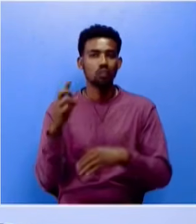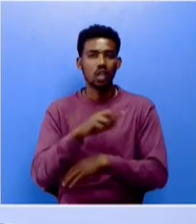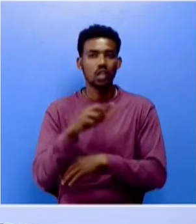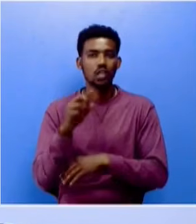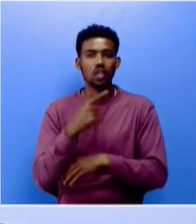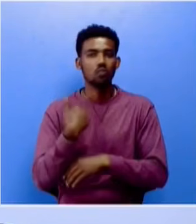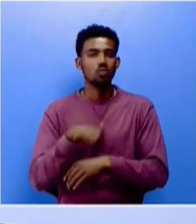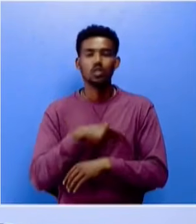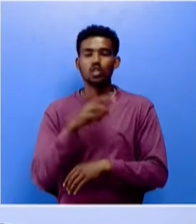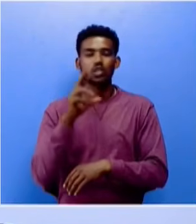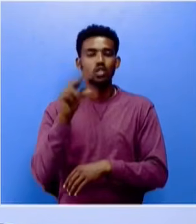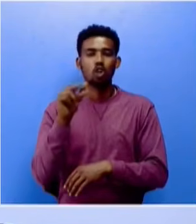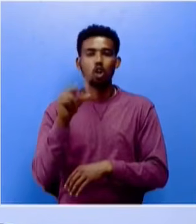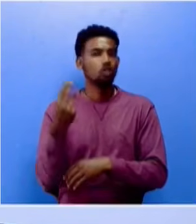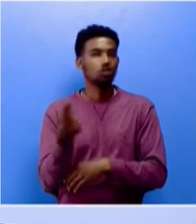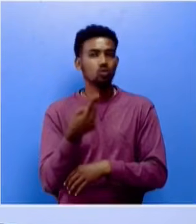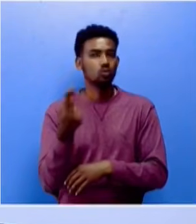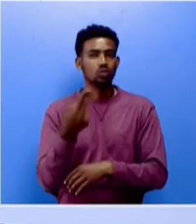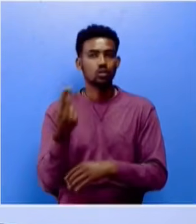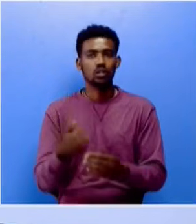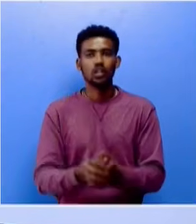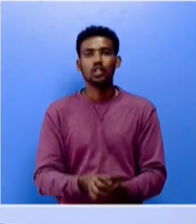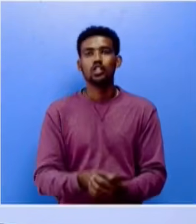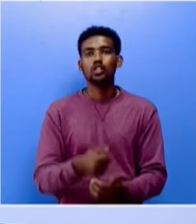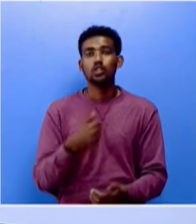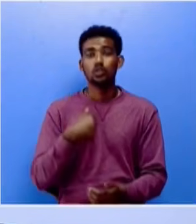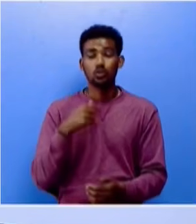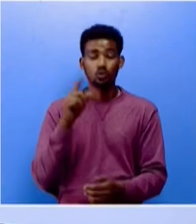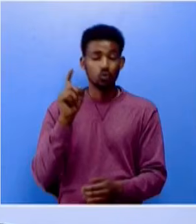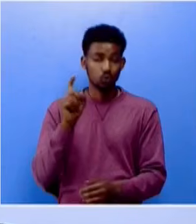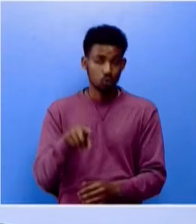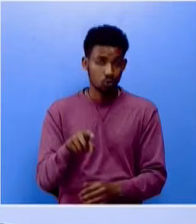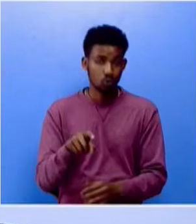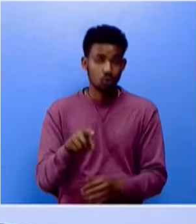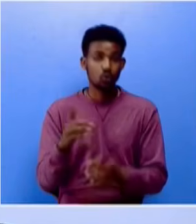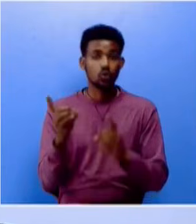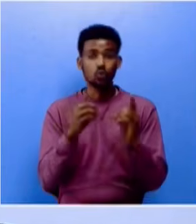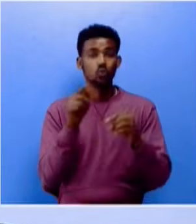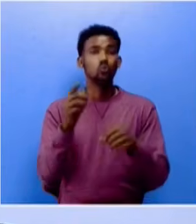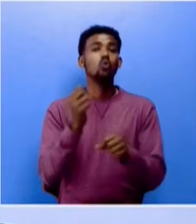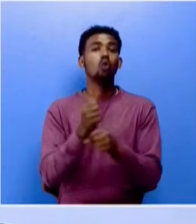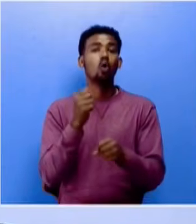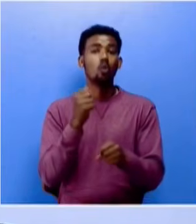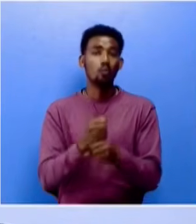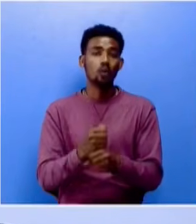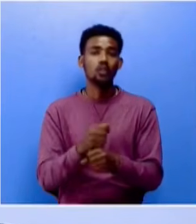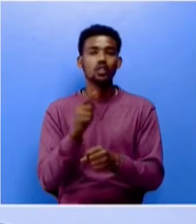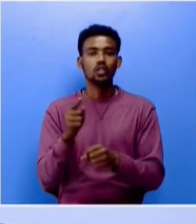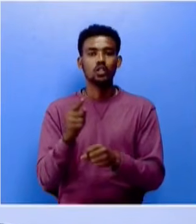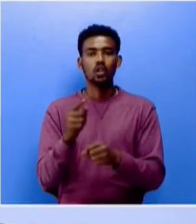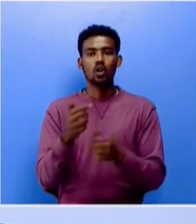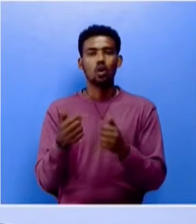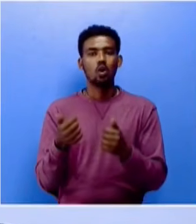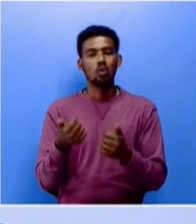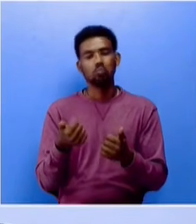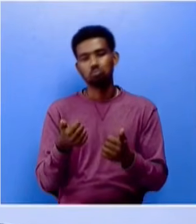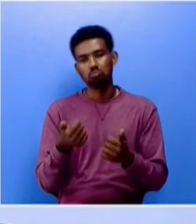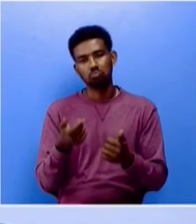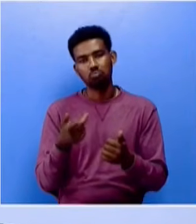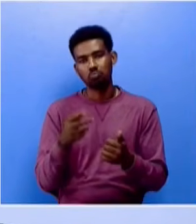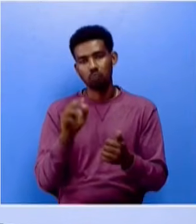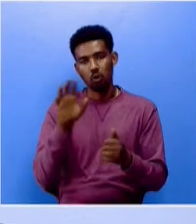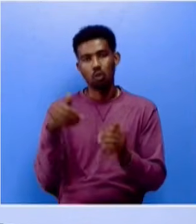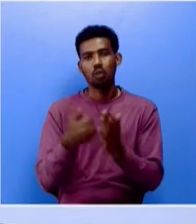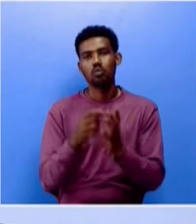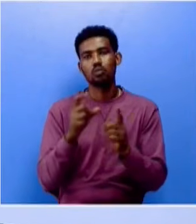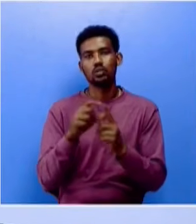formal. Rather than saying you should do your homework, it's better you ought to do your homework. Ought to